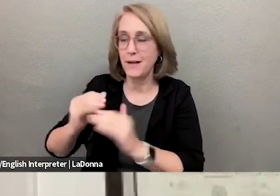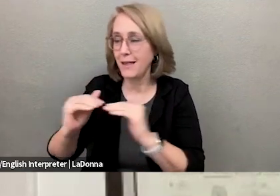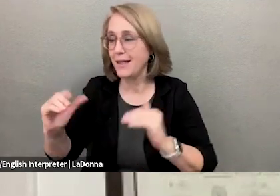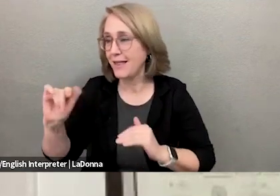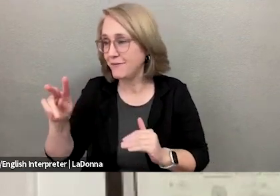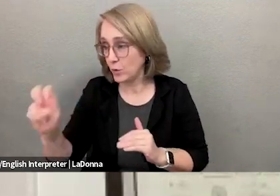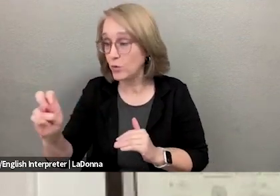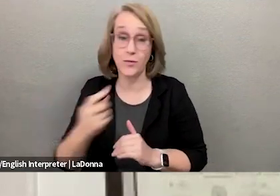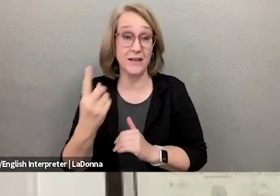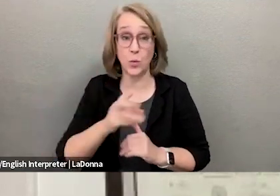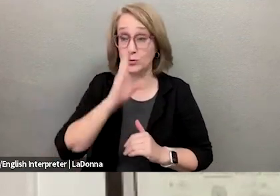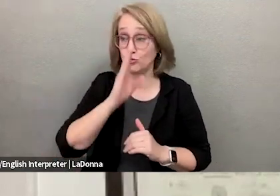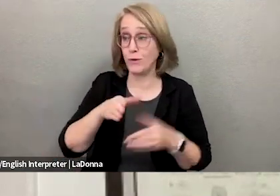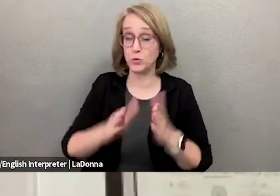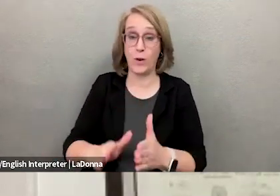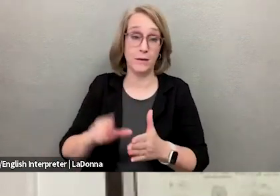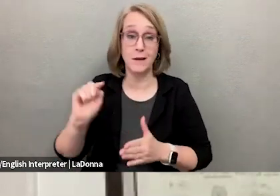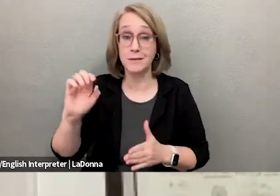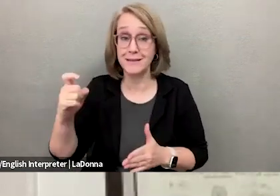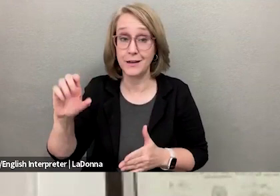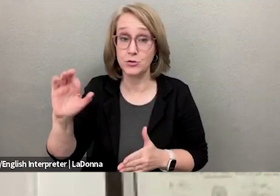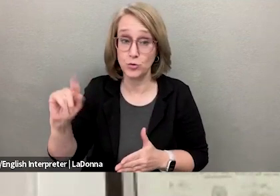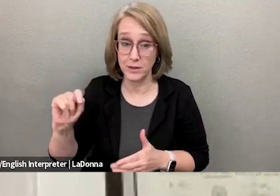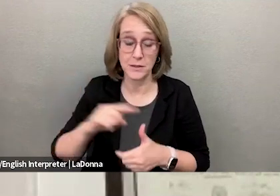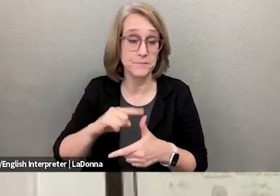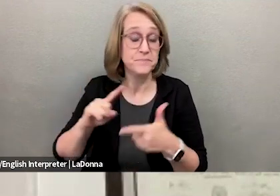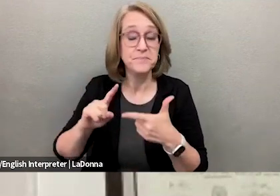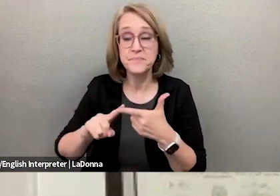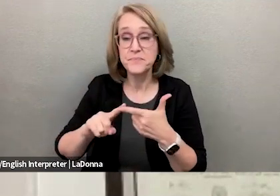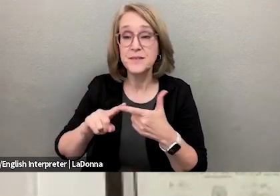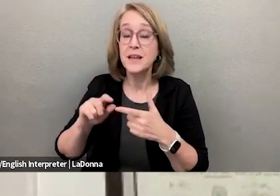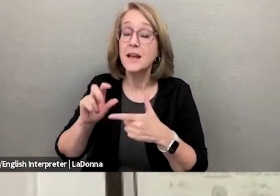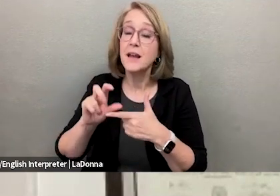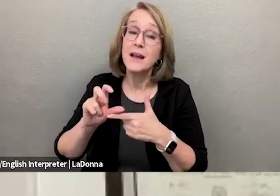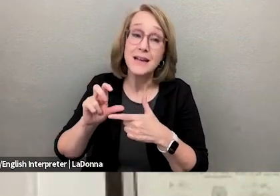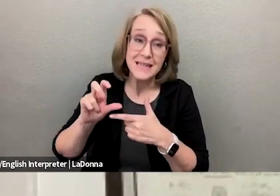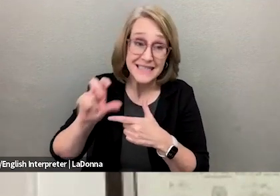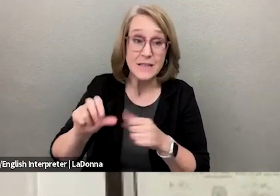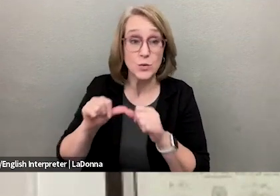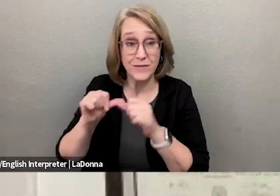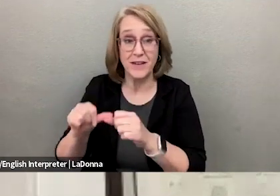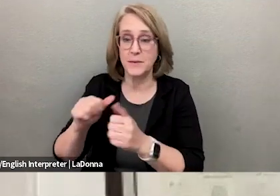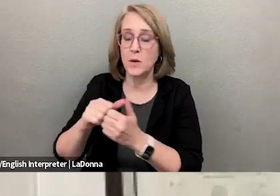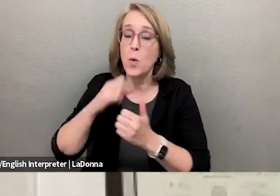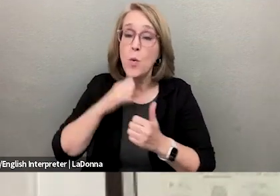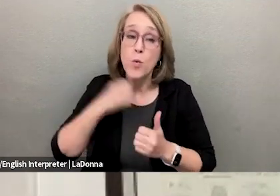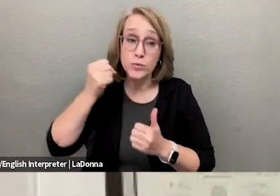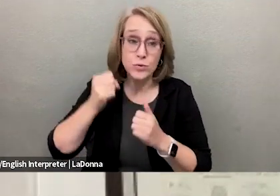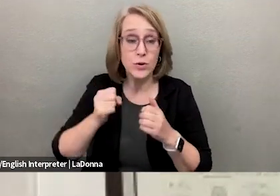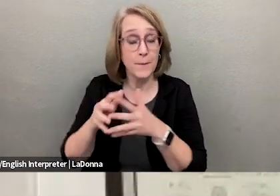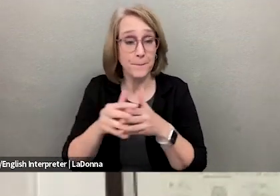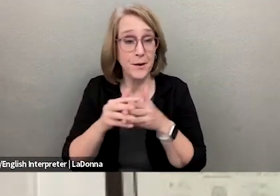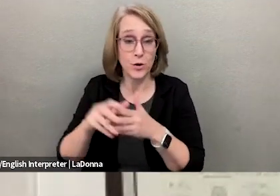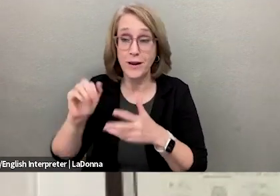putting money in people's pockets. Two, a continued investment in the Older Americans Act and expanding